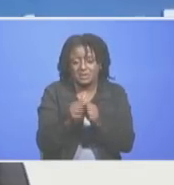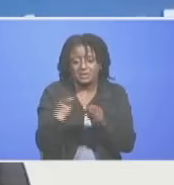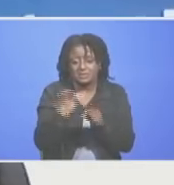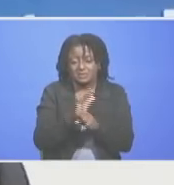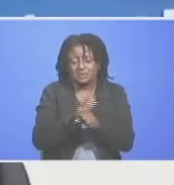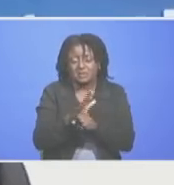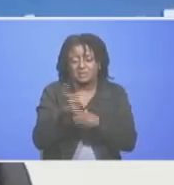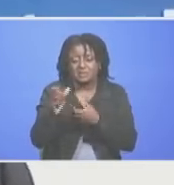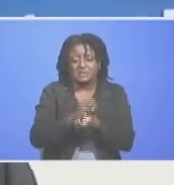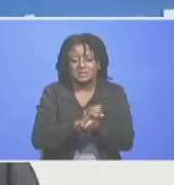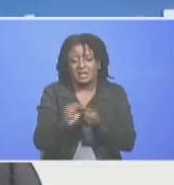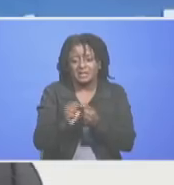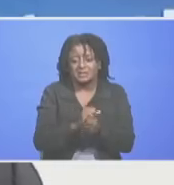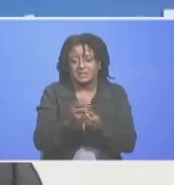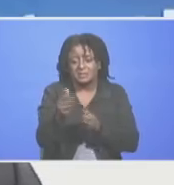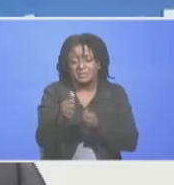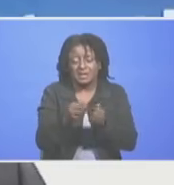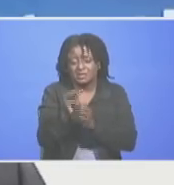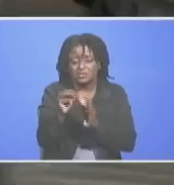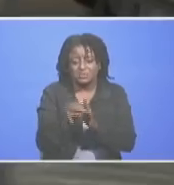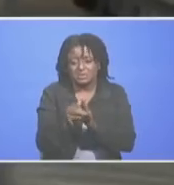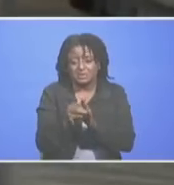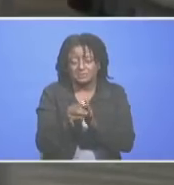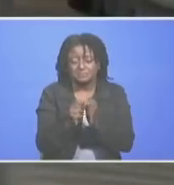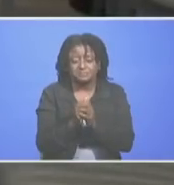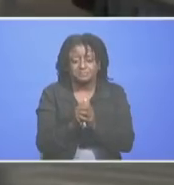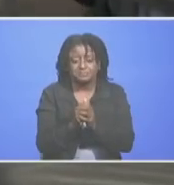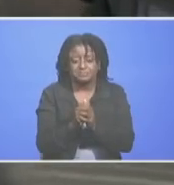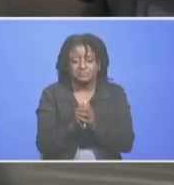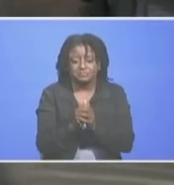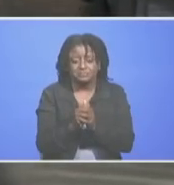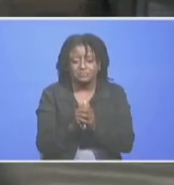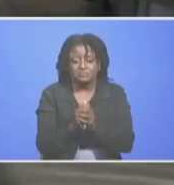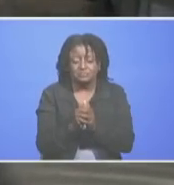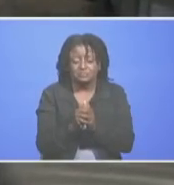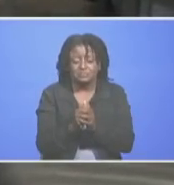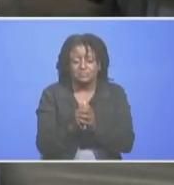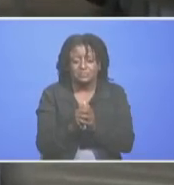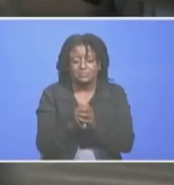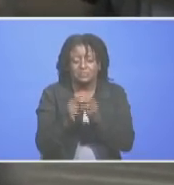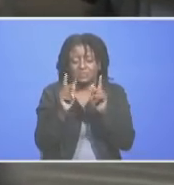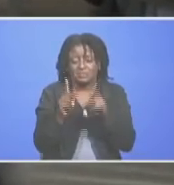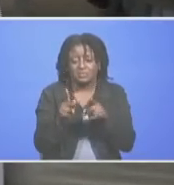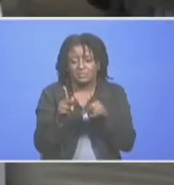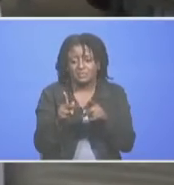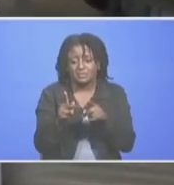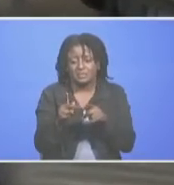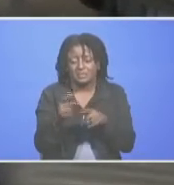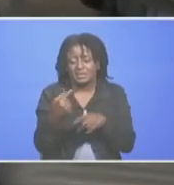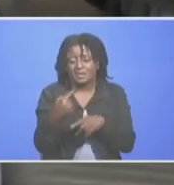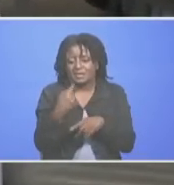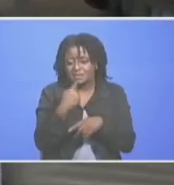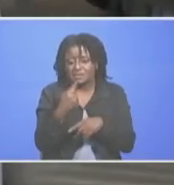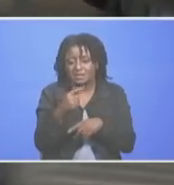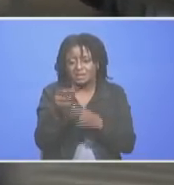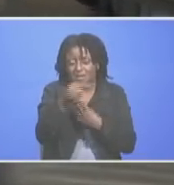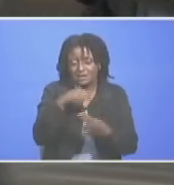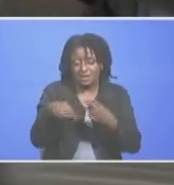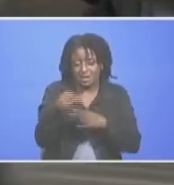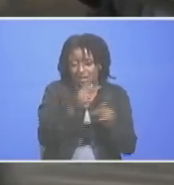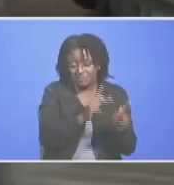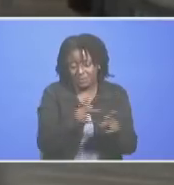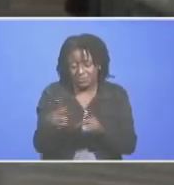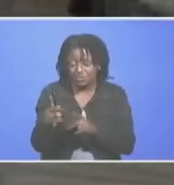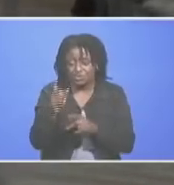hydrated, they stay indoors and keep as cool as possible. Meanwhile, officials insist hurricane preparation should top